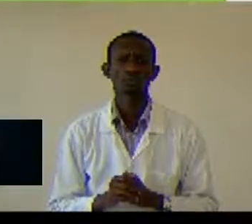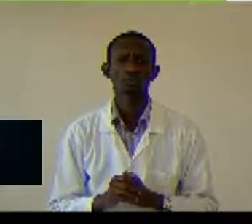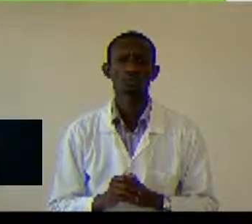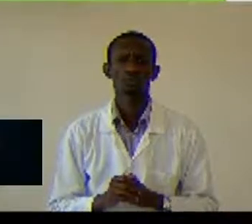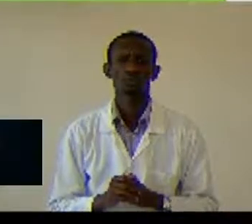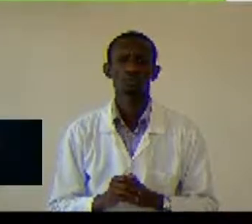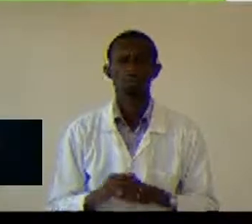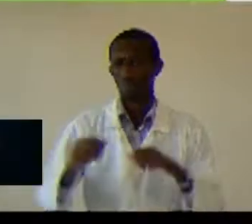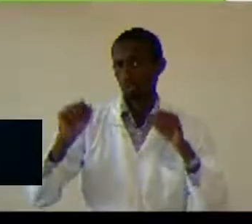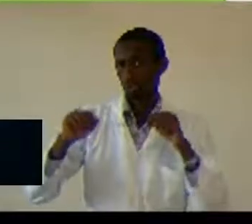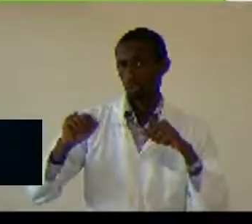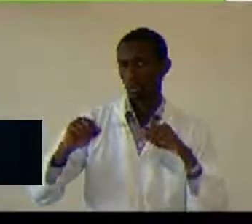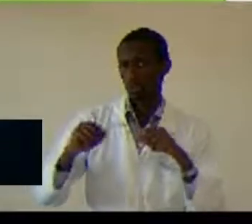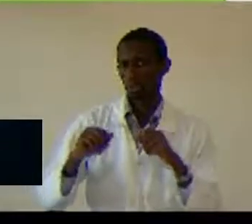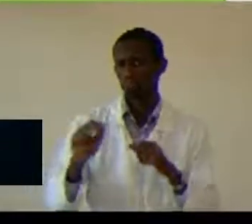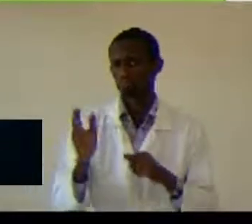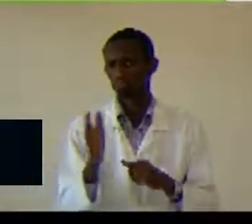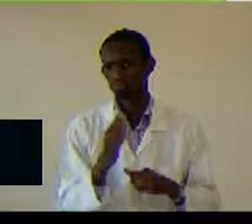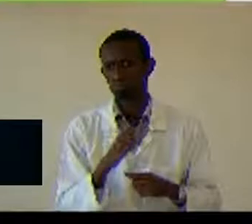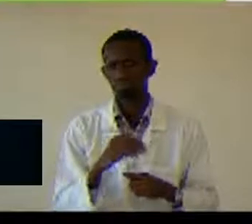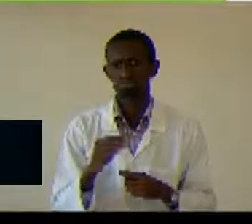that we can clear way for our